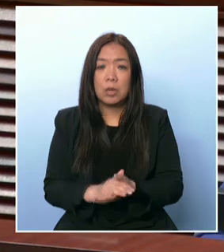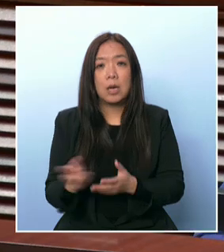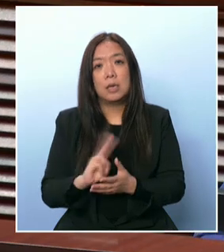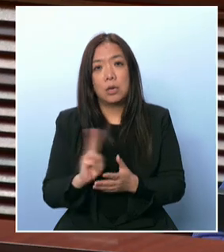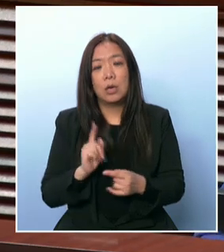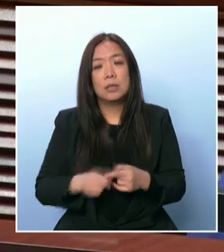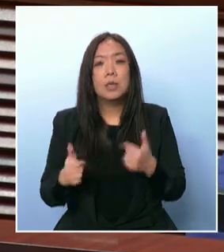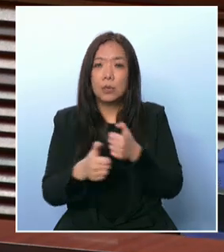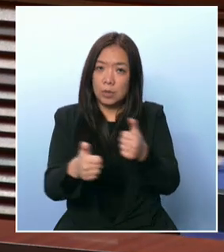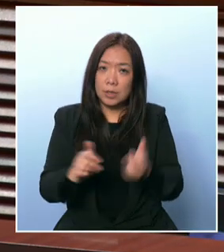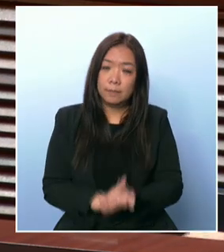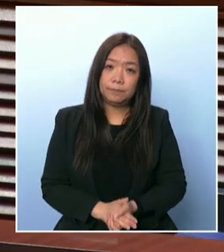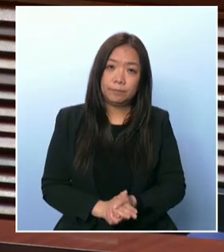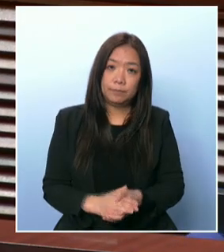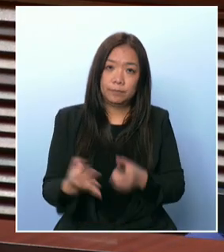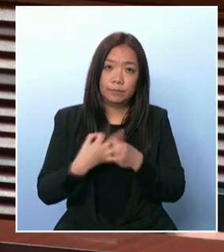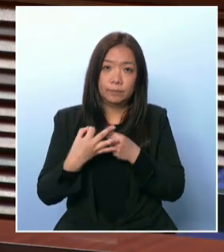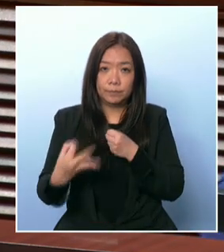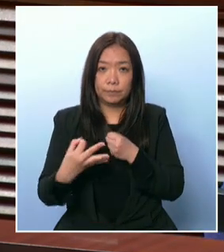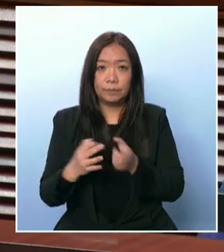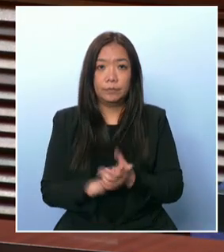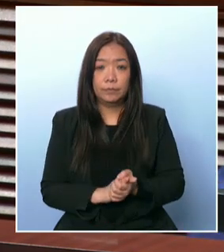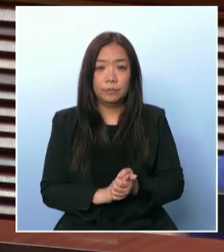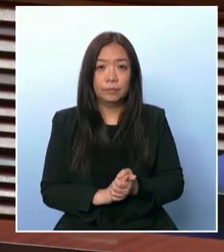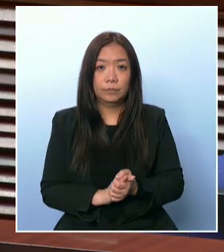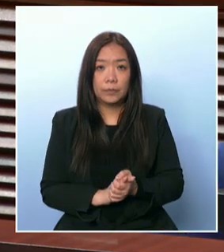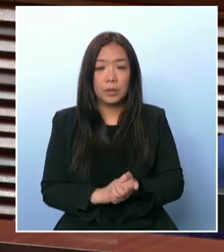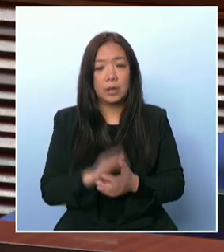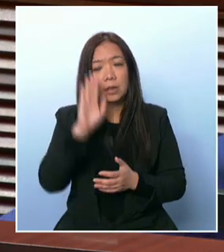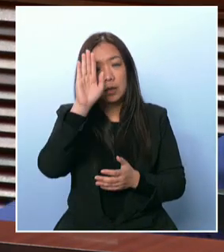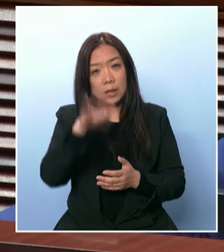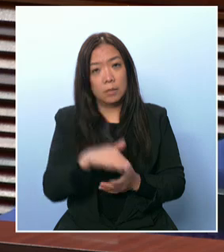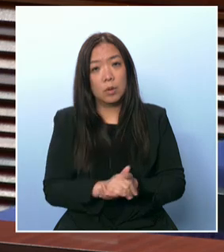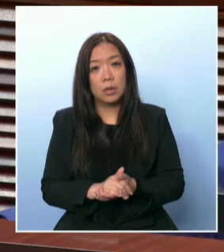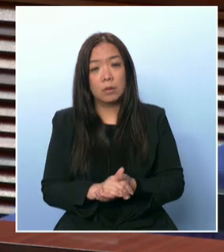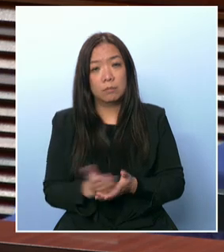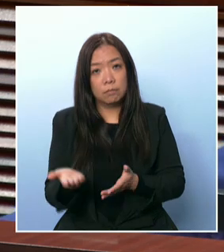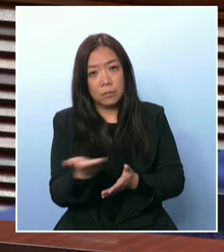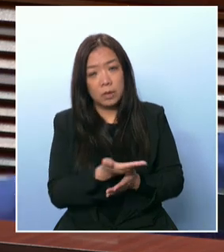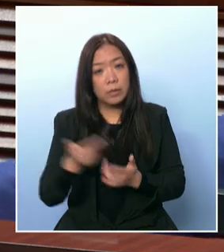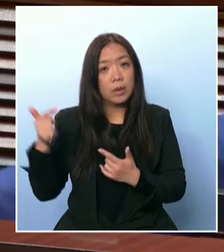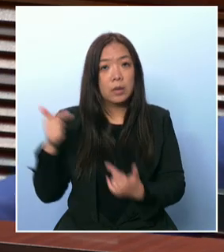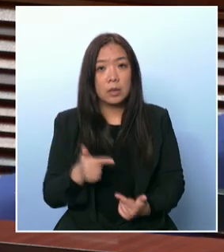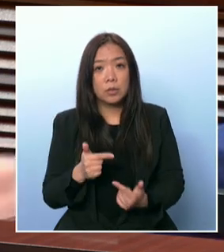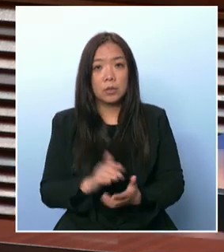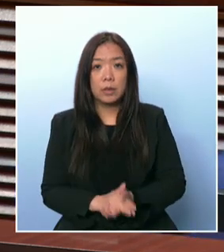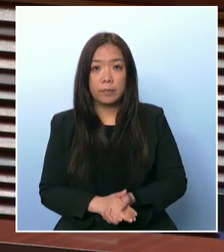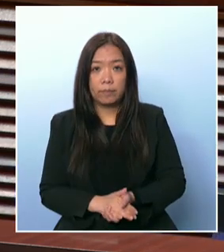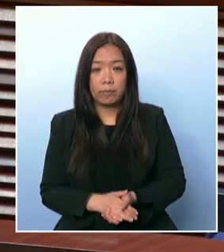medicine in Hong Kong. I thank everyone for taking on board my suggestions.